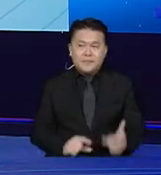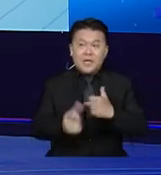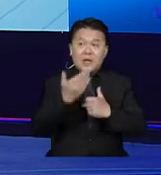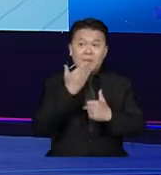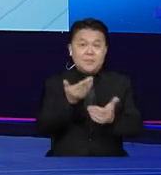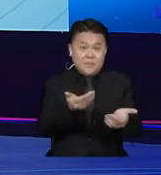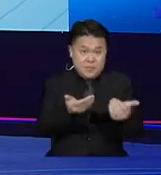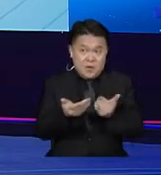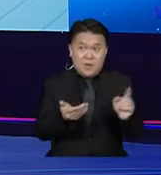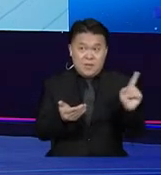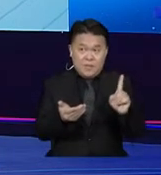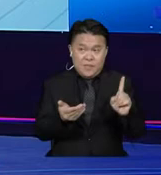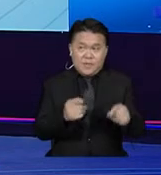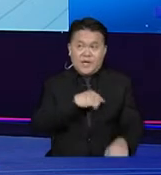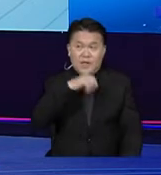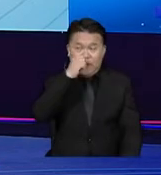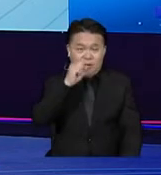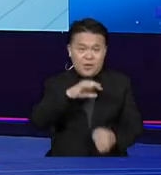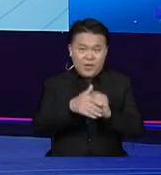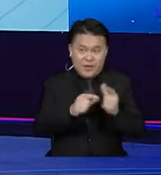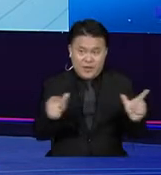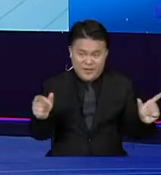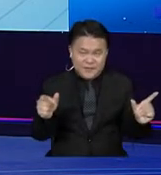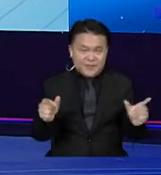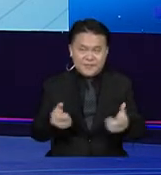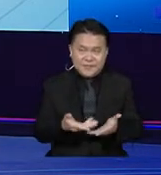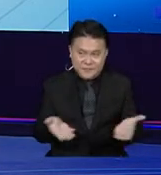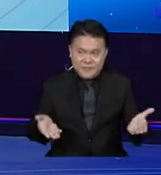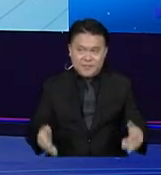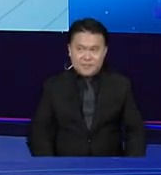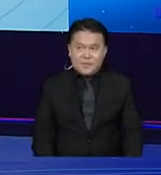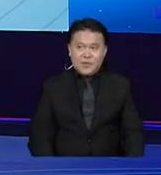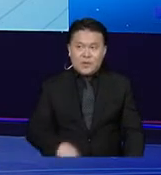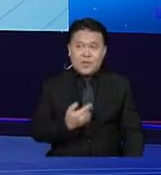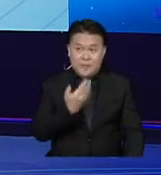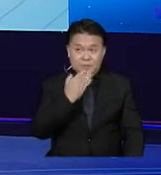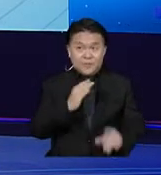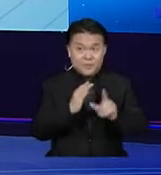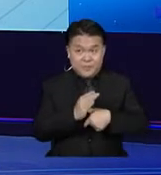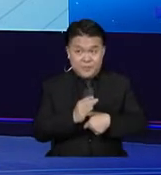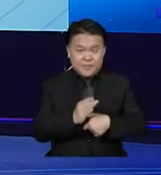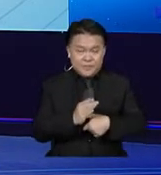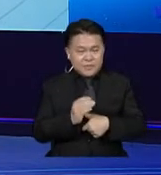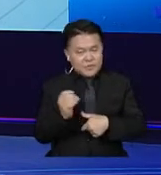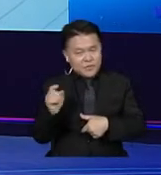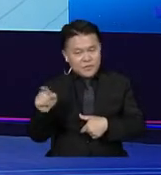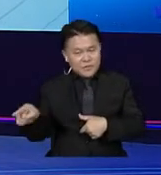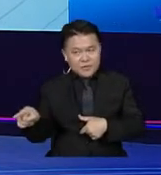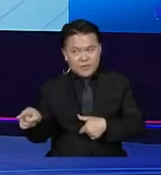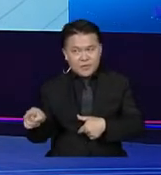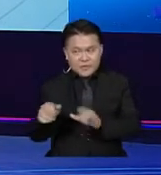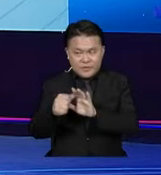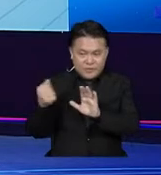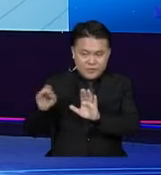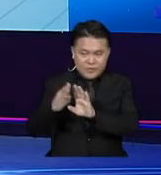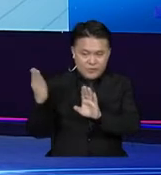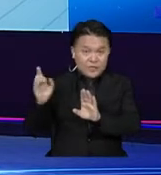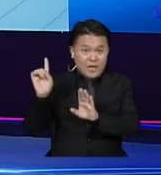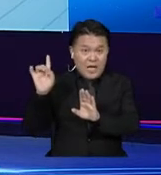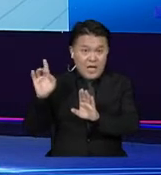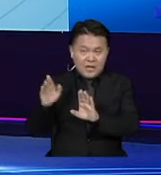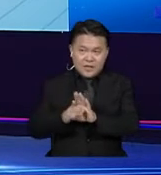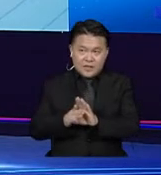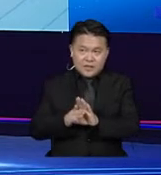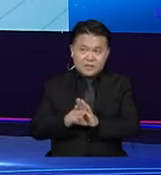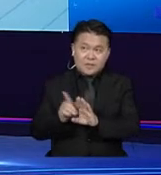fruit. They could either eat all the food or they could use a one-way key to open a door on